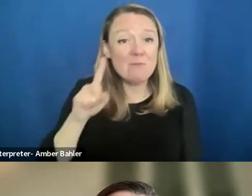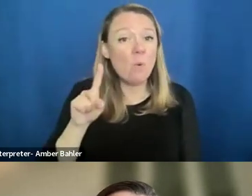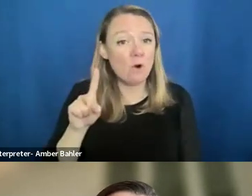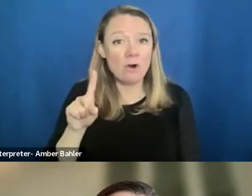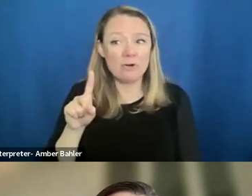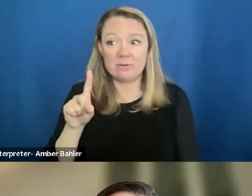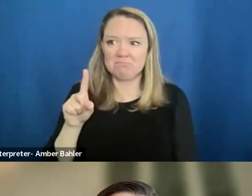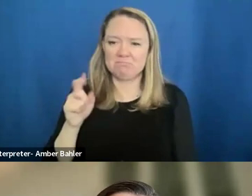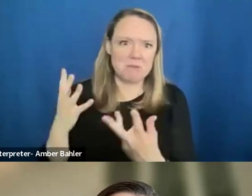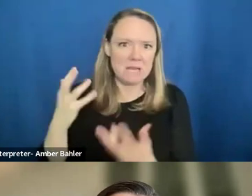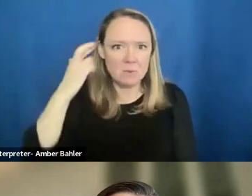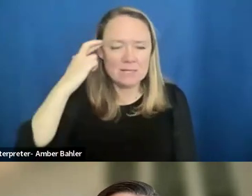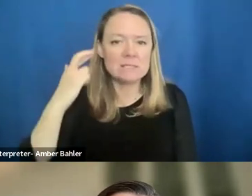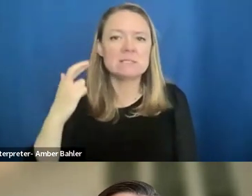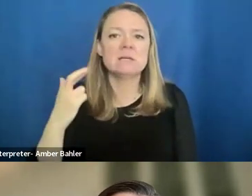things.